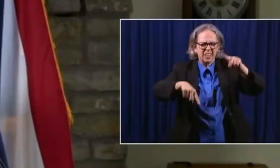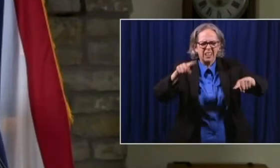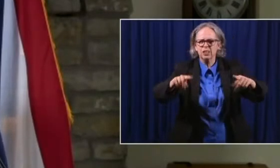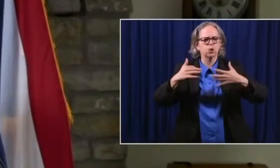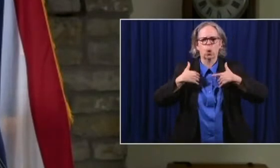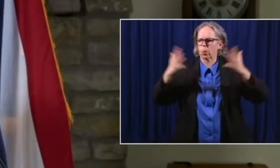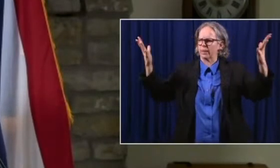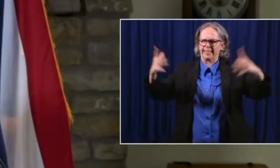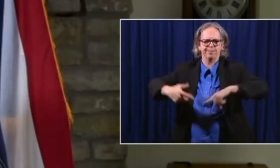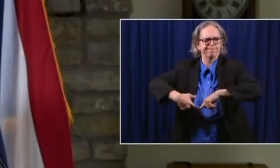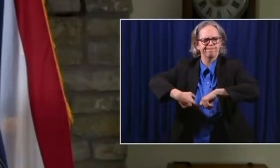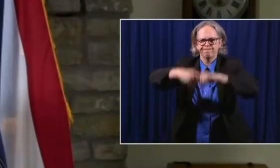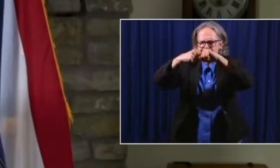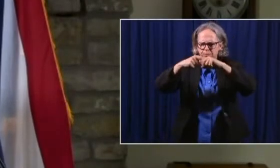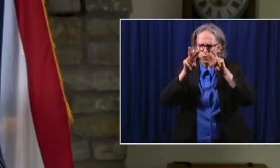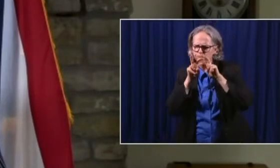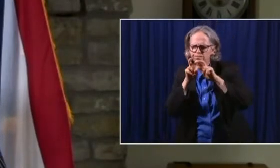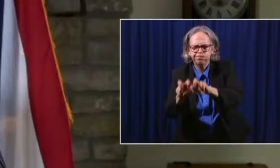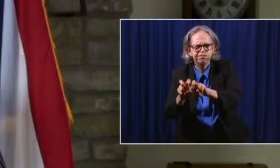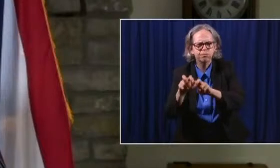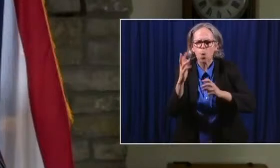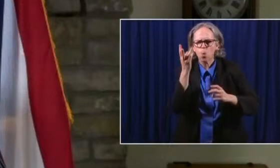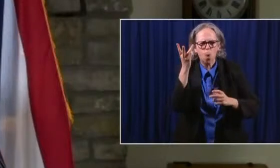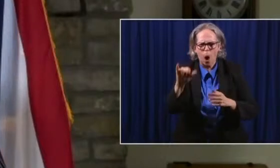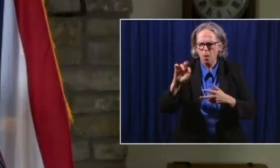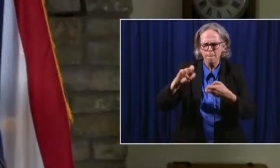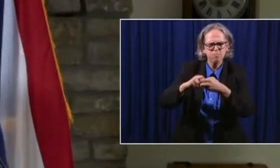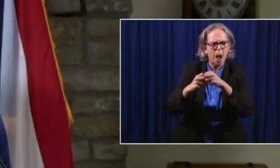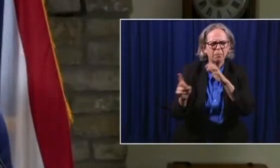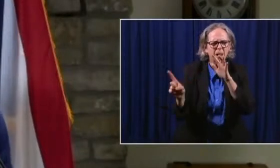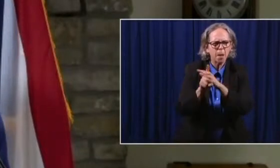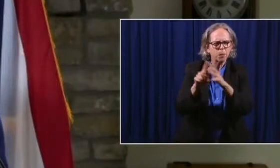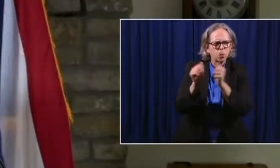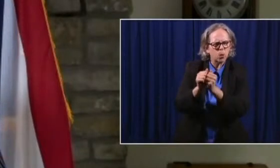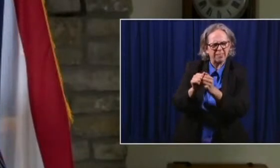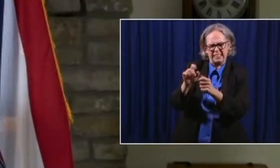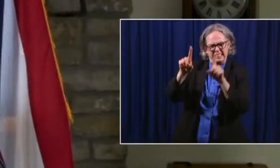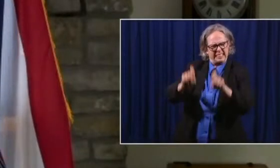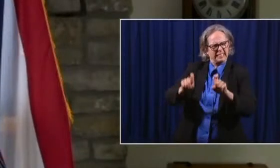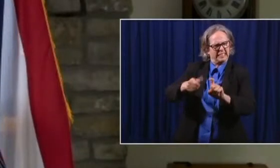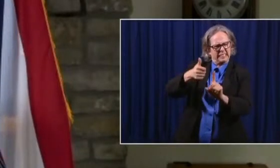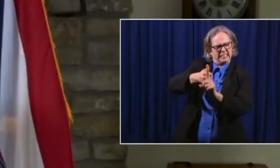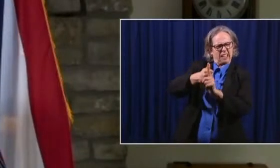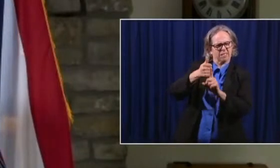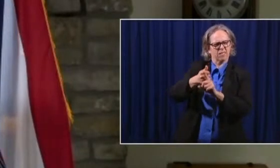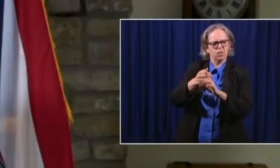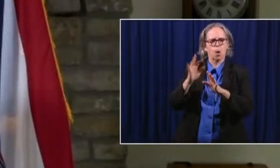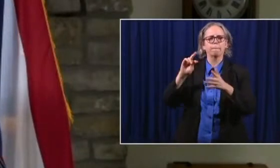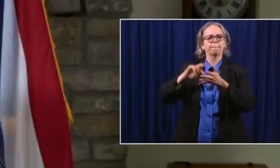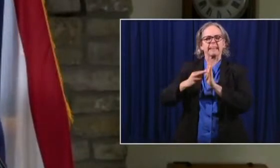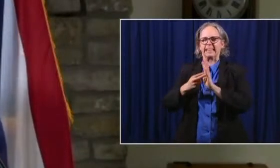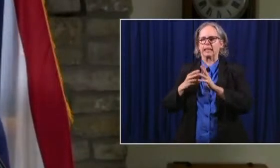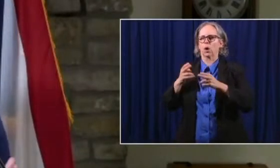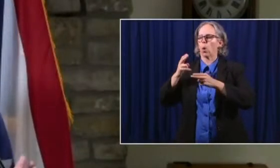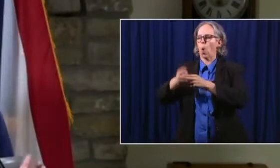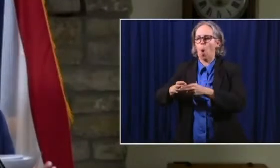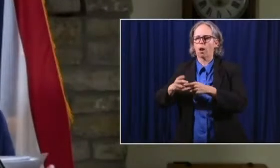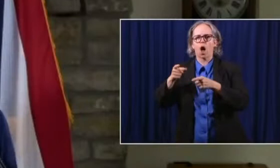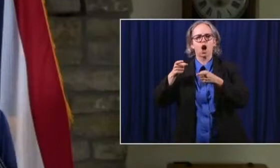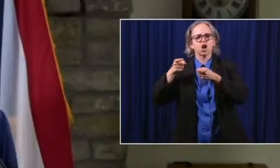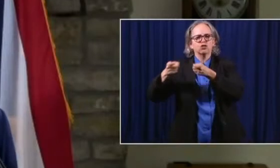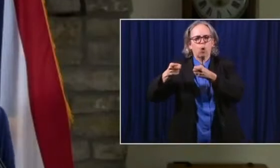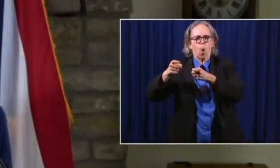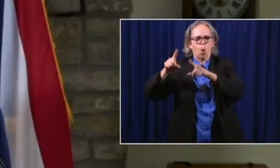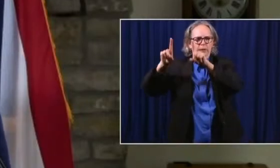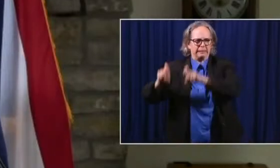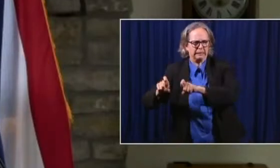collection process. So we have some controlled testing that was supposed to start today. I believe it has started today. Will continue